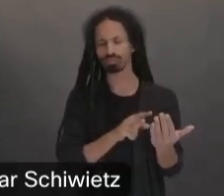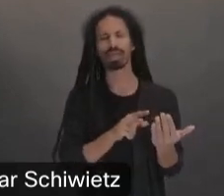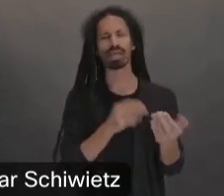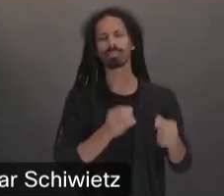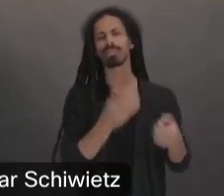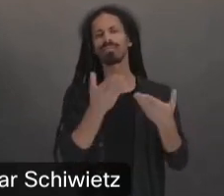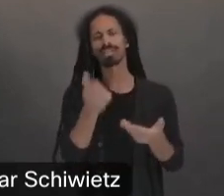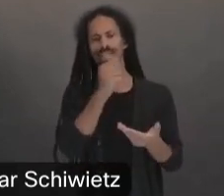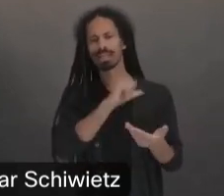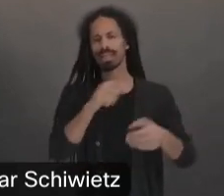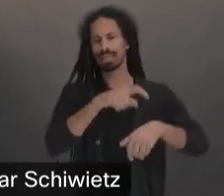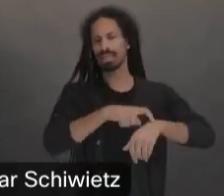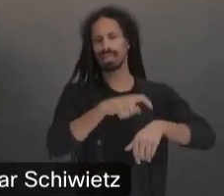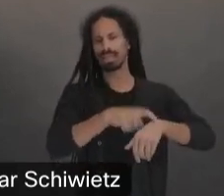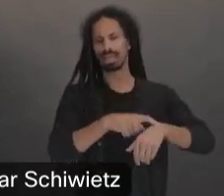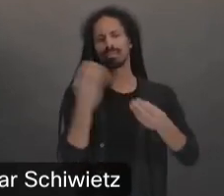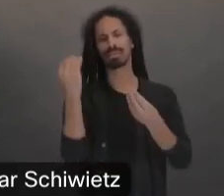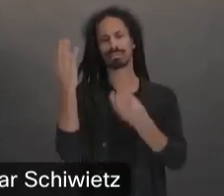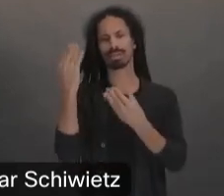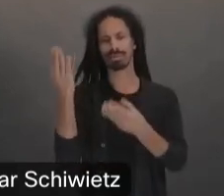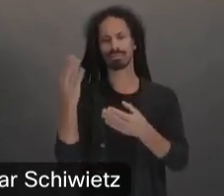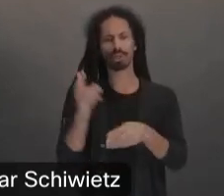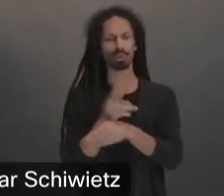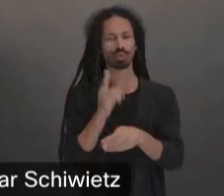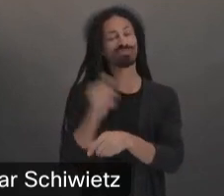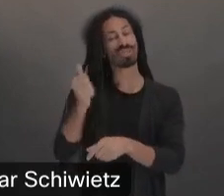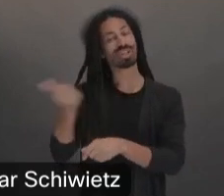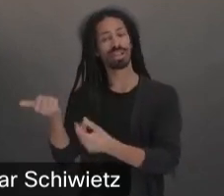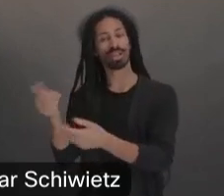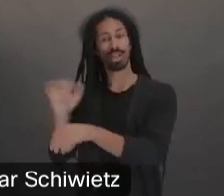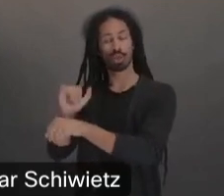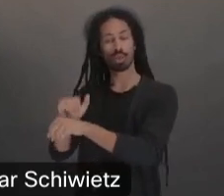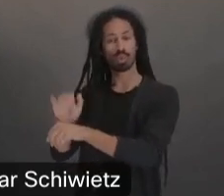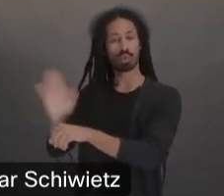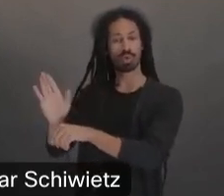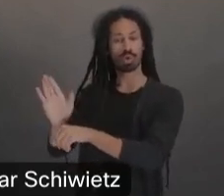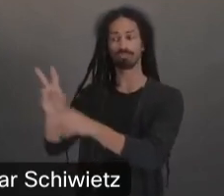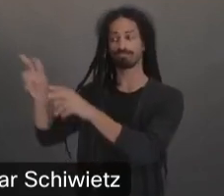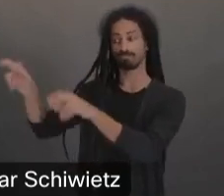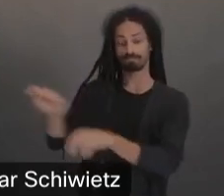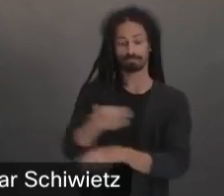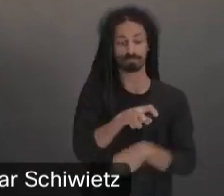they indicate to the reader that this information comes from the source.